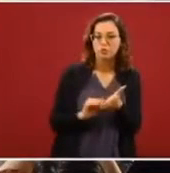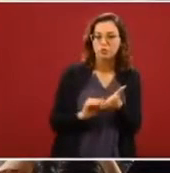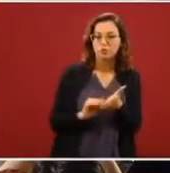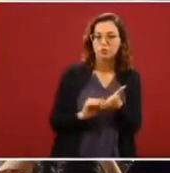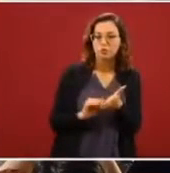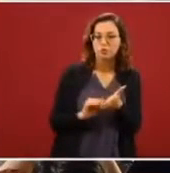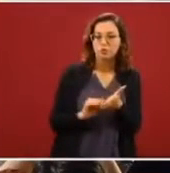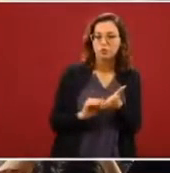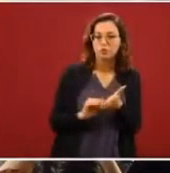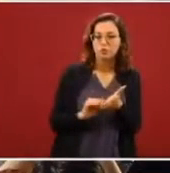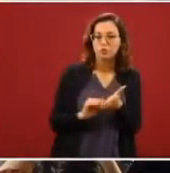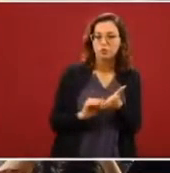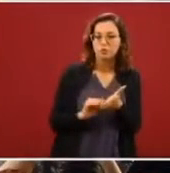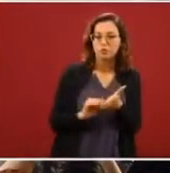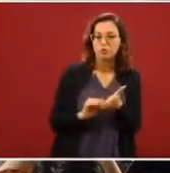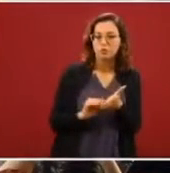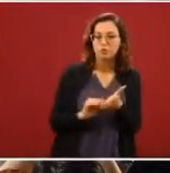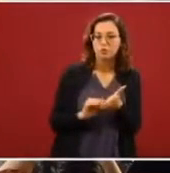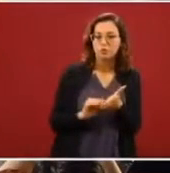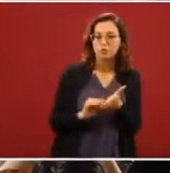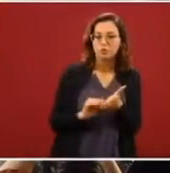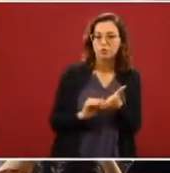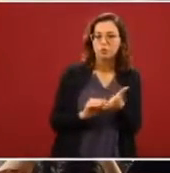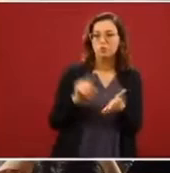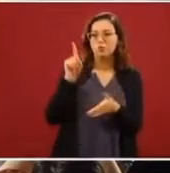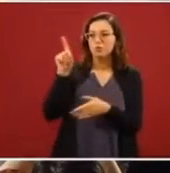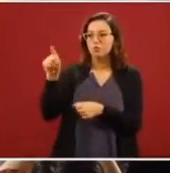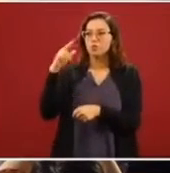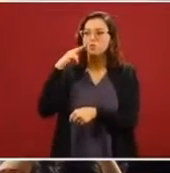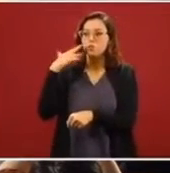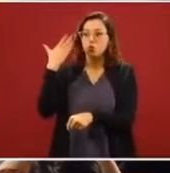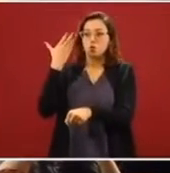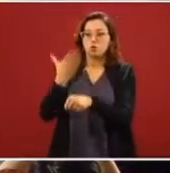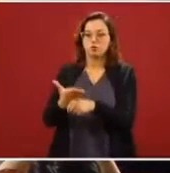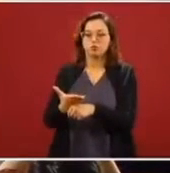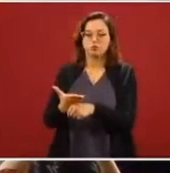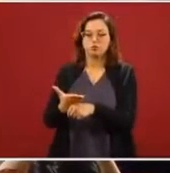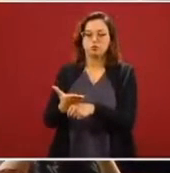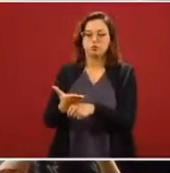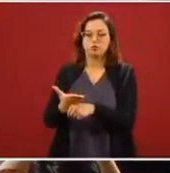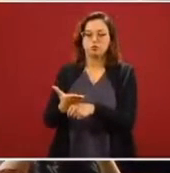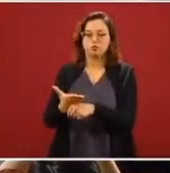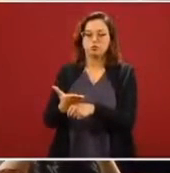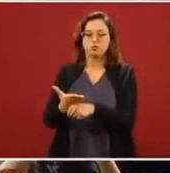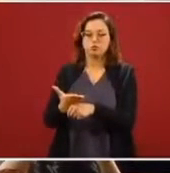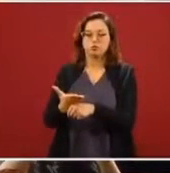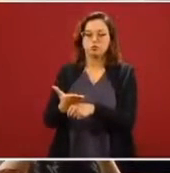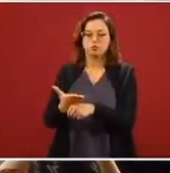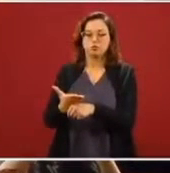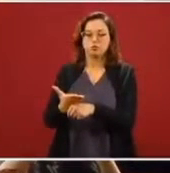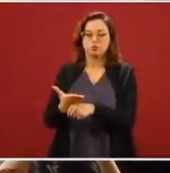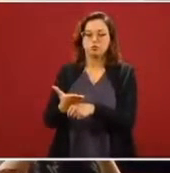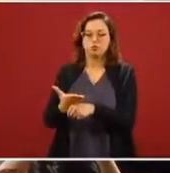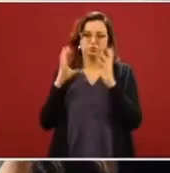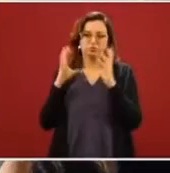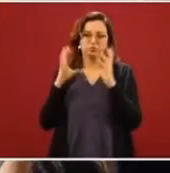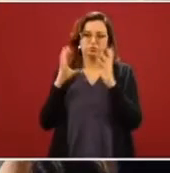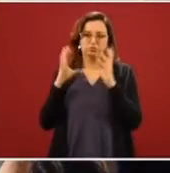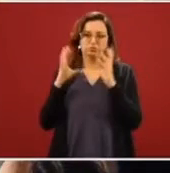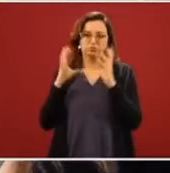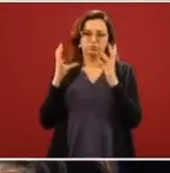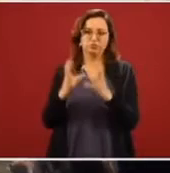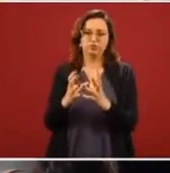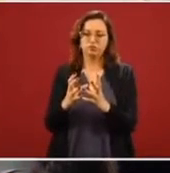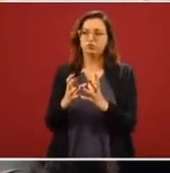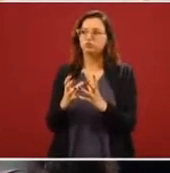use of its functions and its attributions, de su mandato legal, which is a legal mandate.